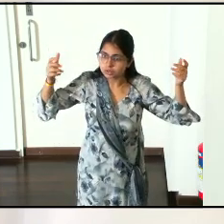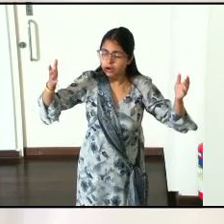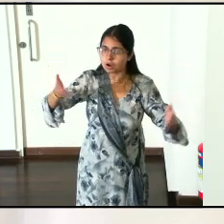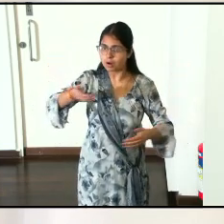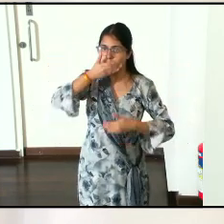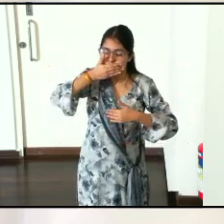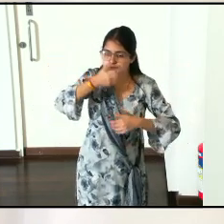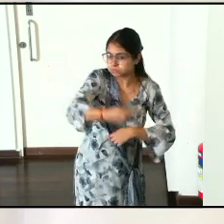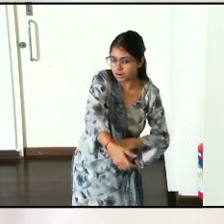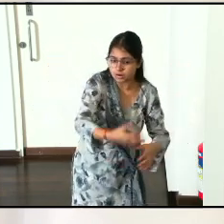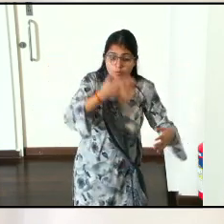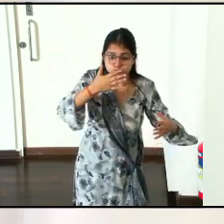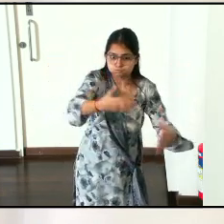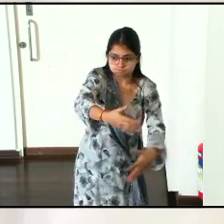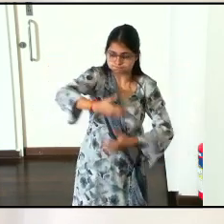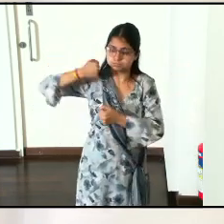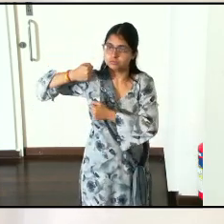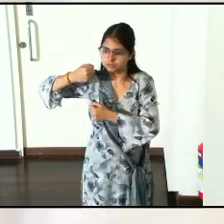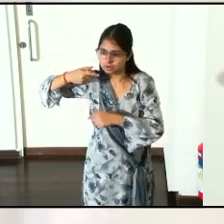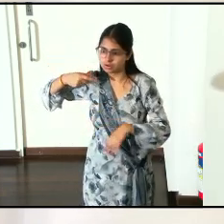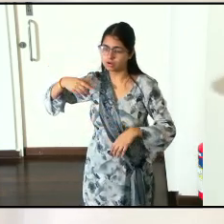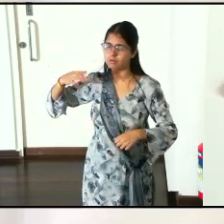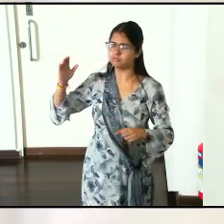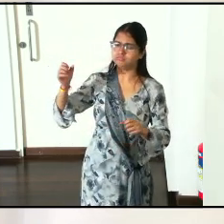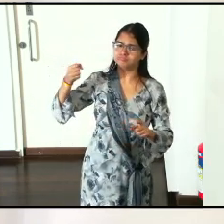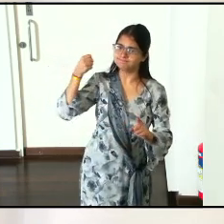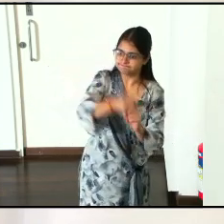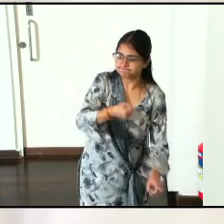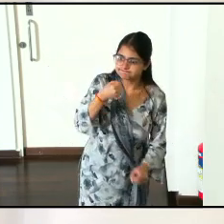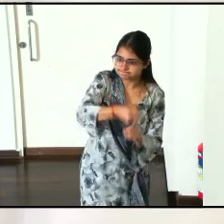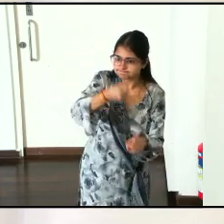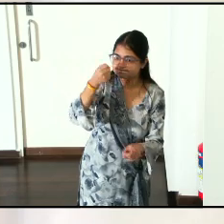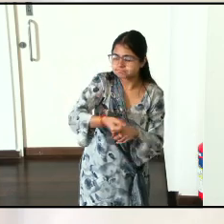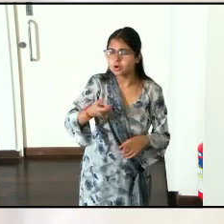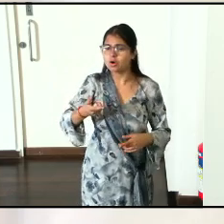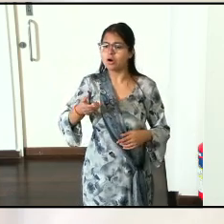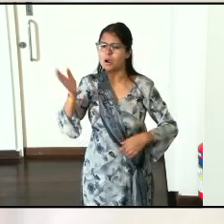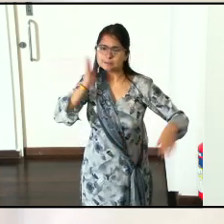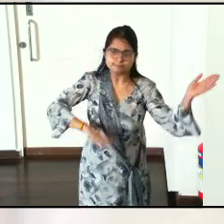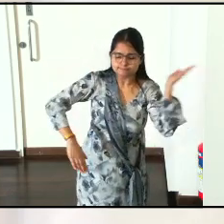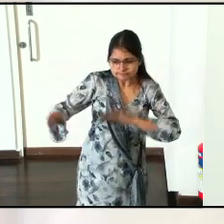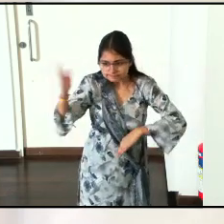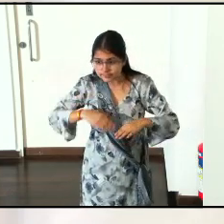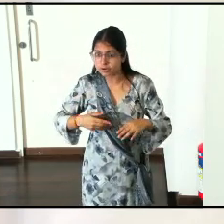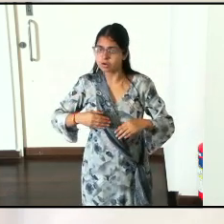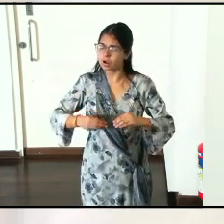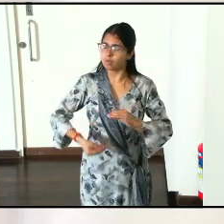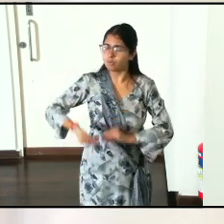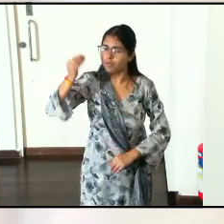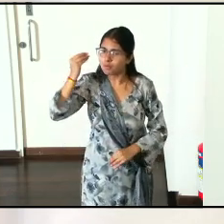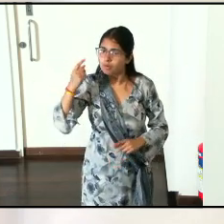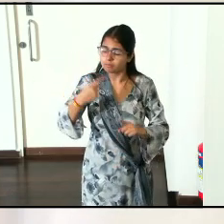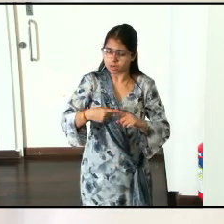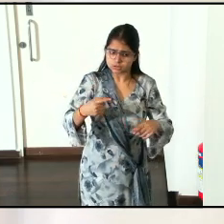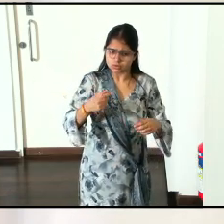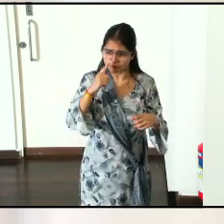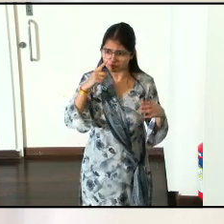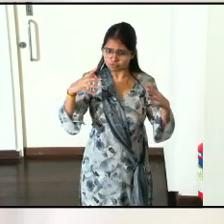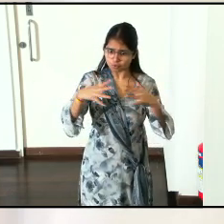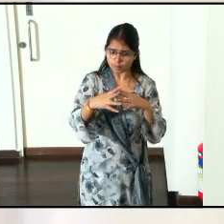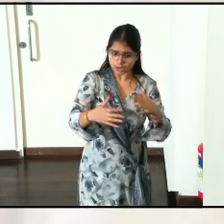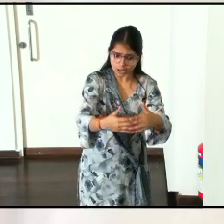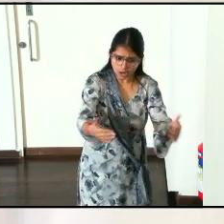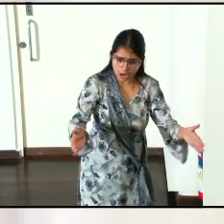criminalized, tortured, and the way in which women in the family and women in the community were